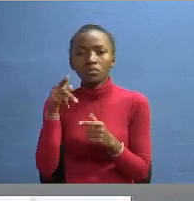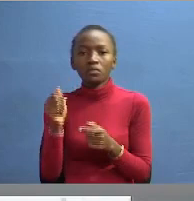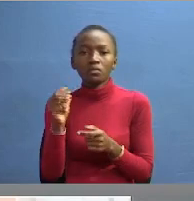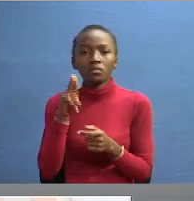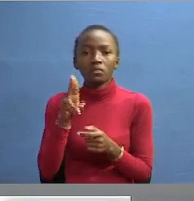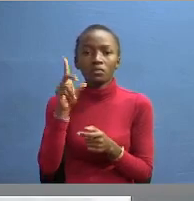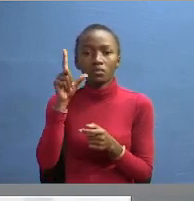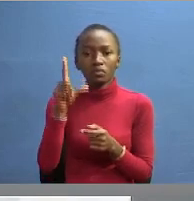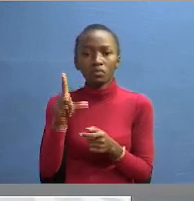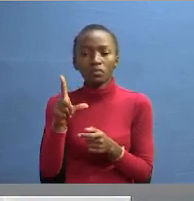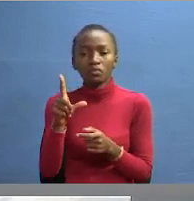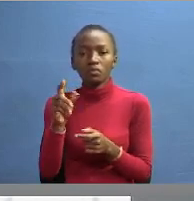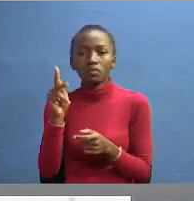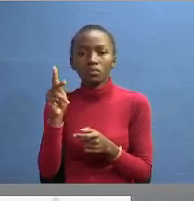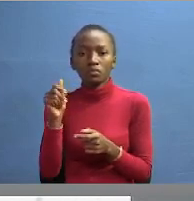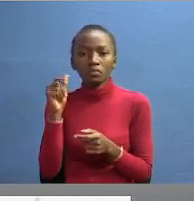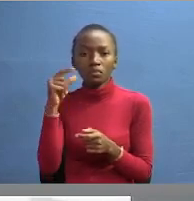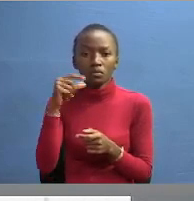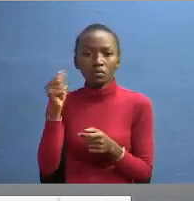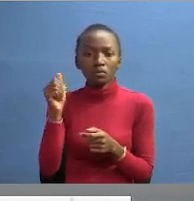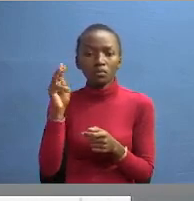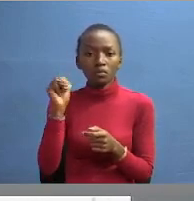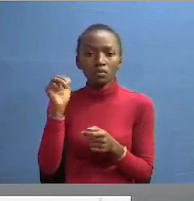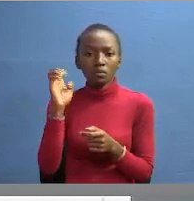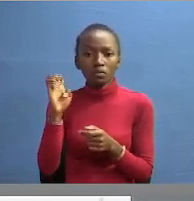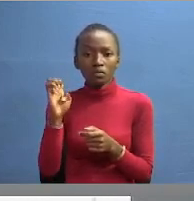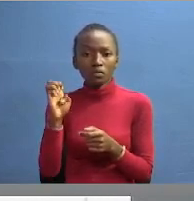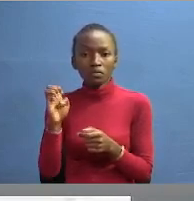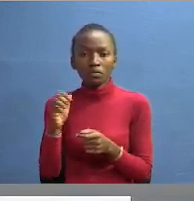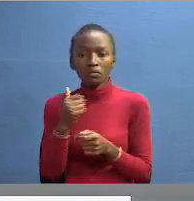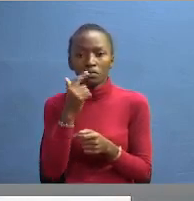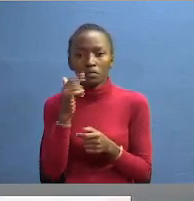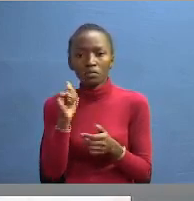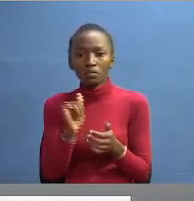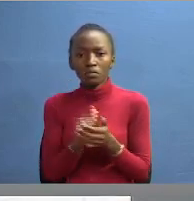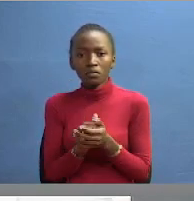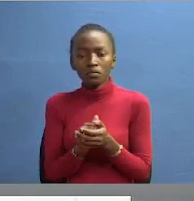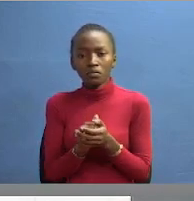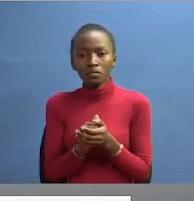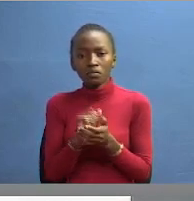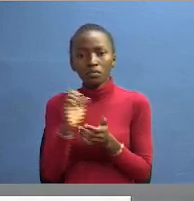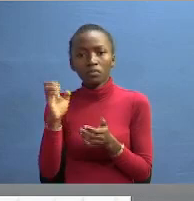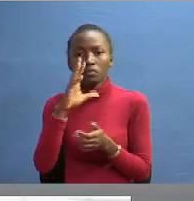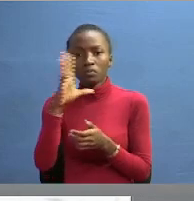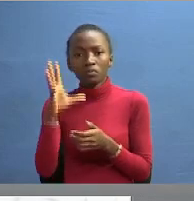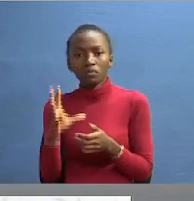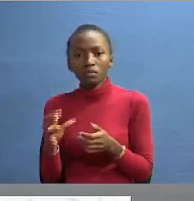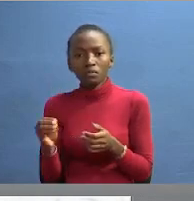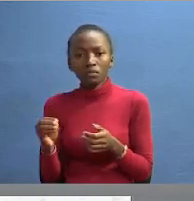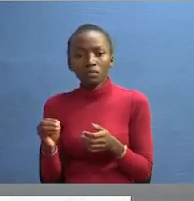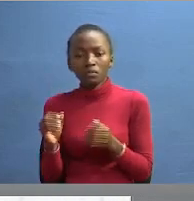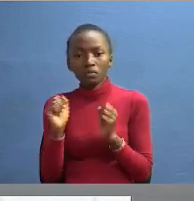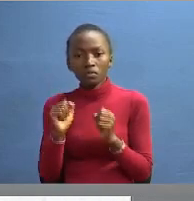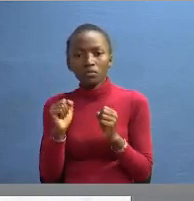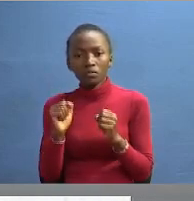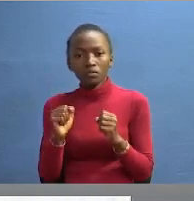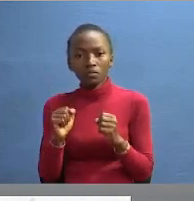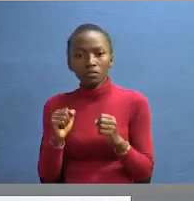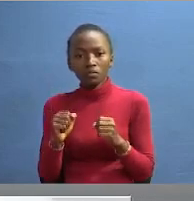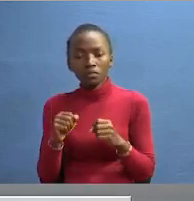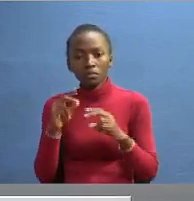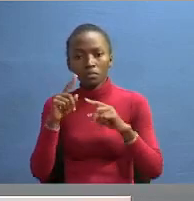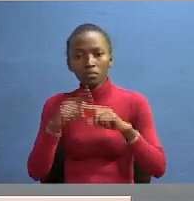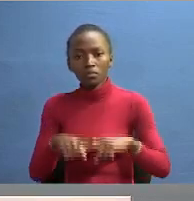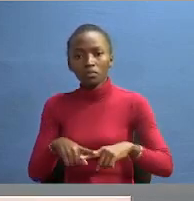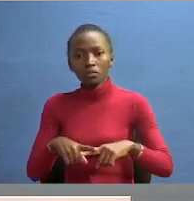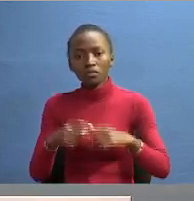that the East African DRC can fully depend on his support in ending